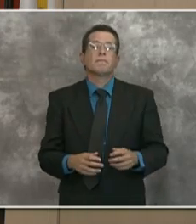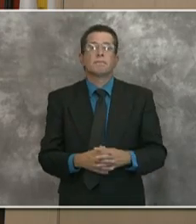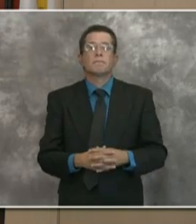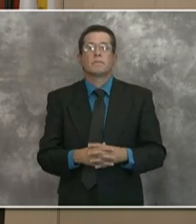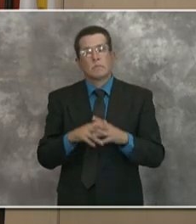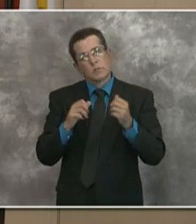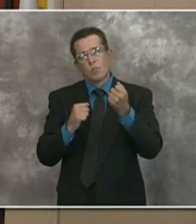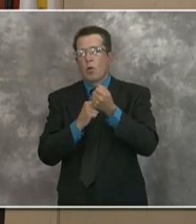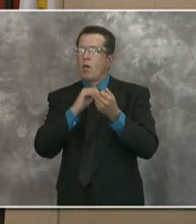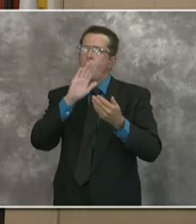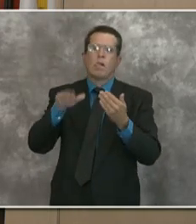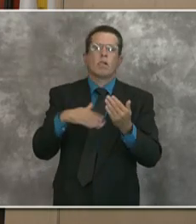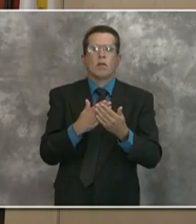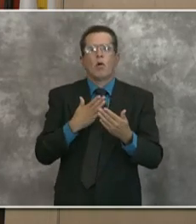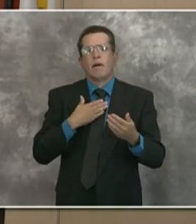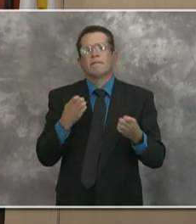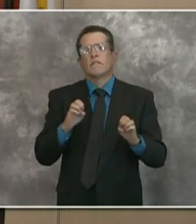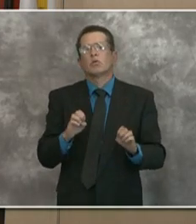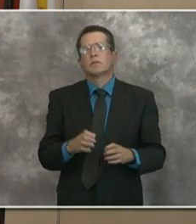Wood.